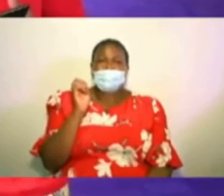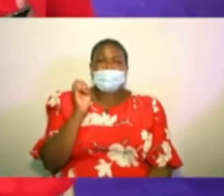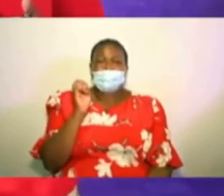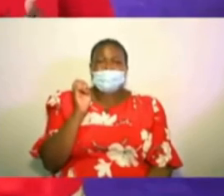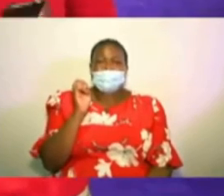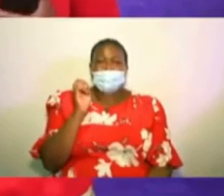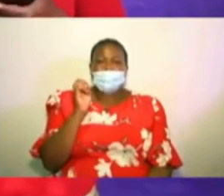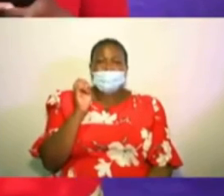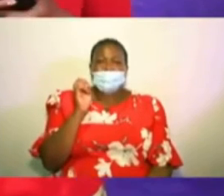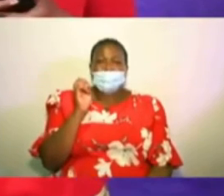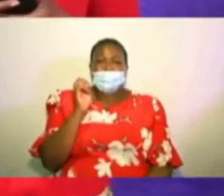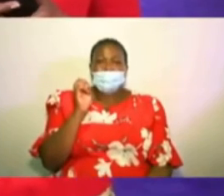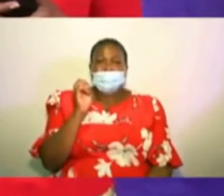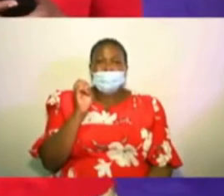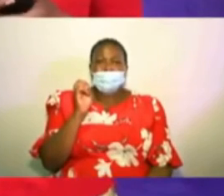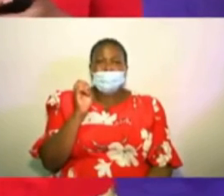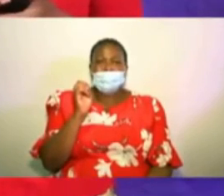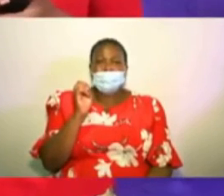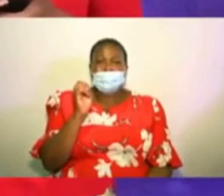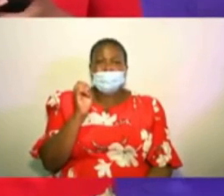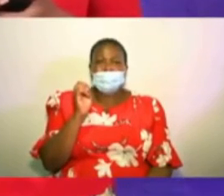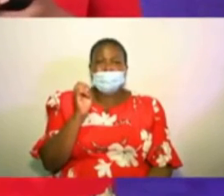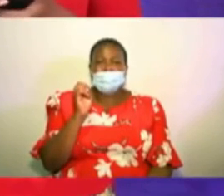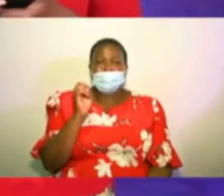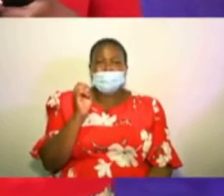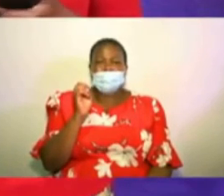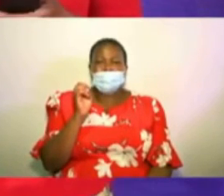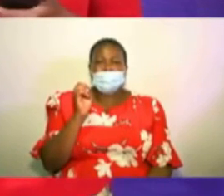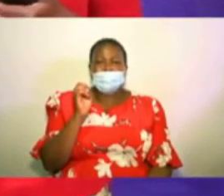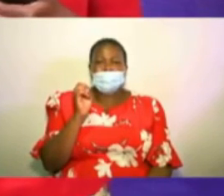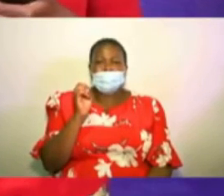quickly go through how